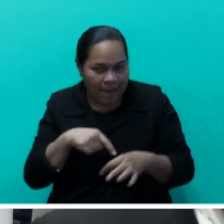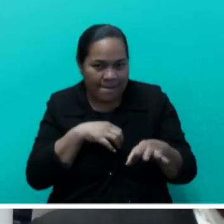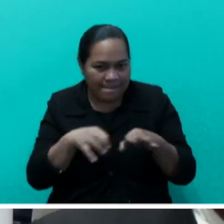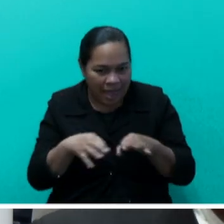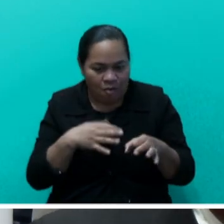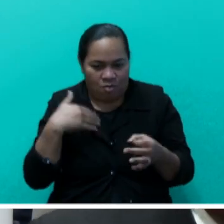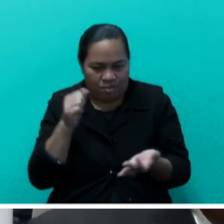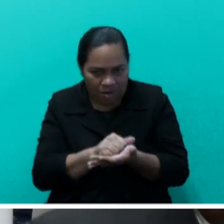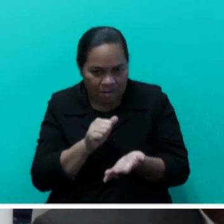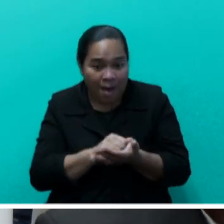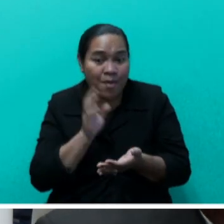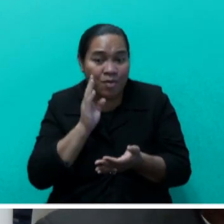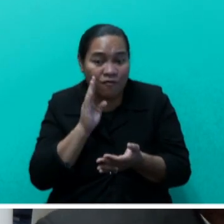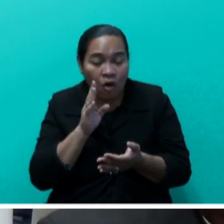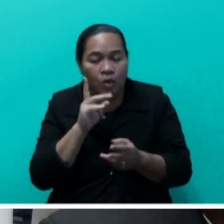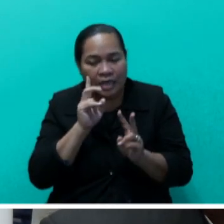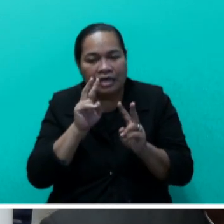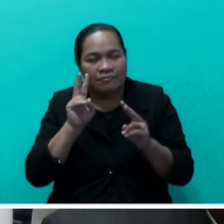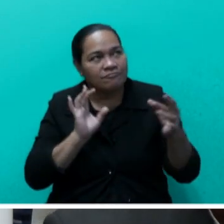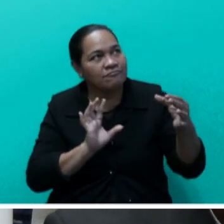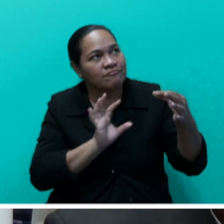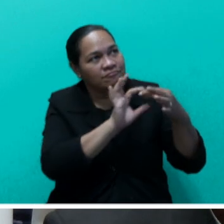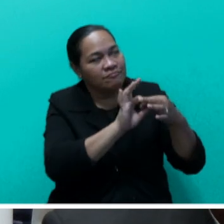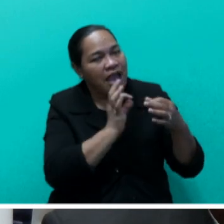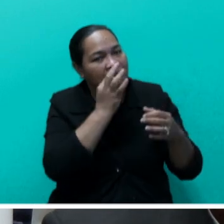well-articulated plan before we actually go and see the donor partners as well.